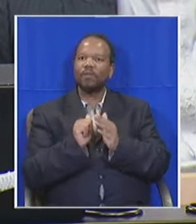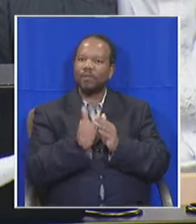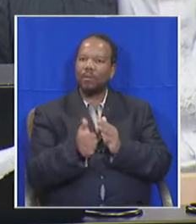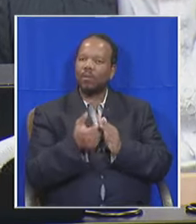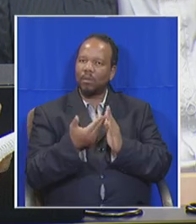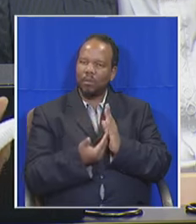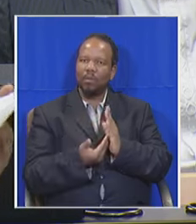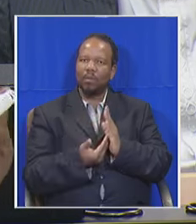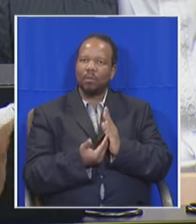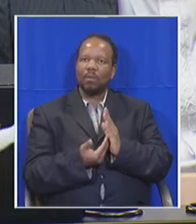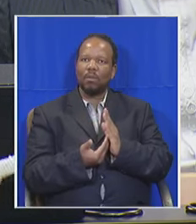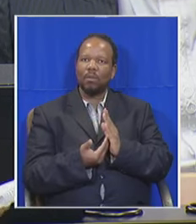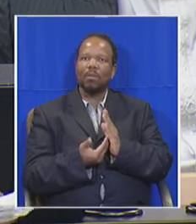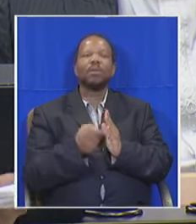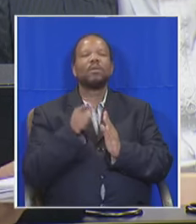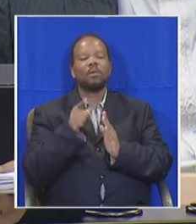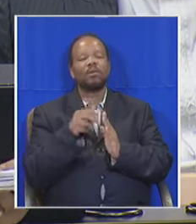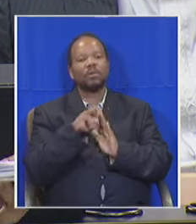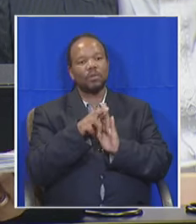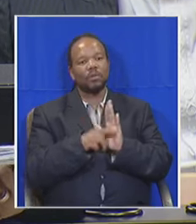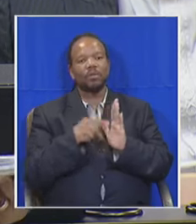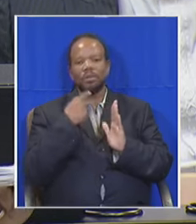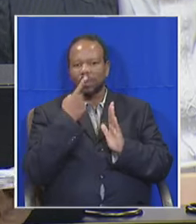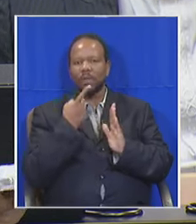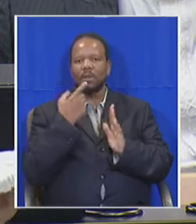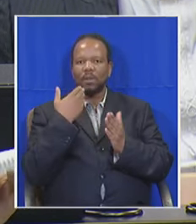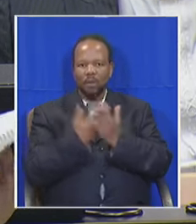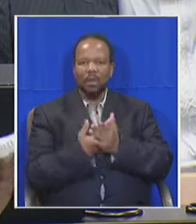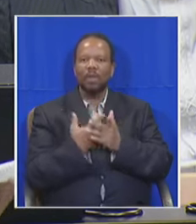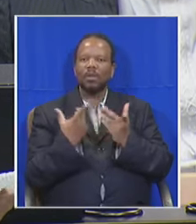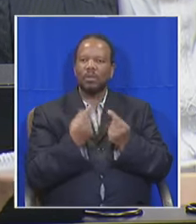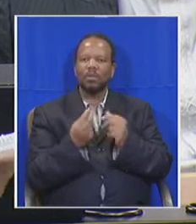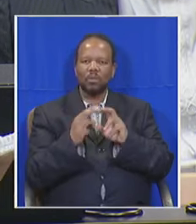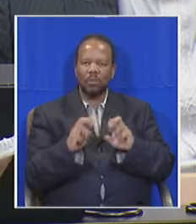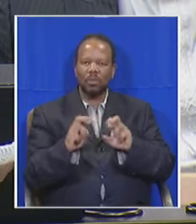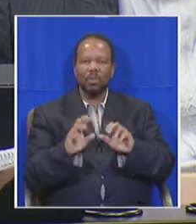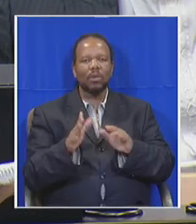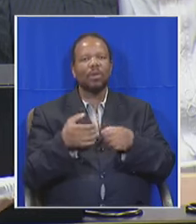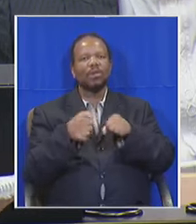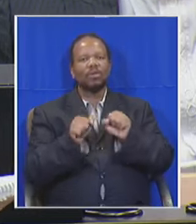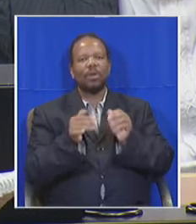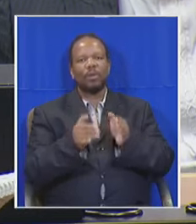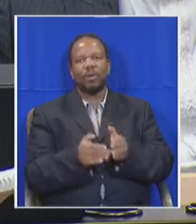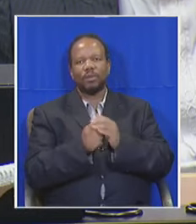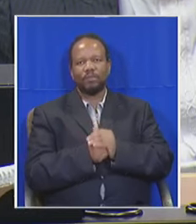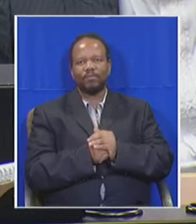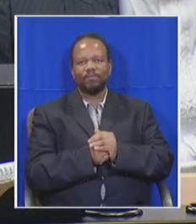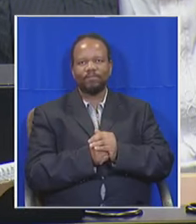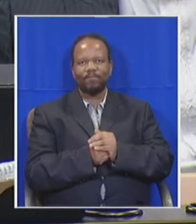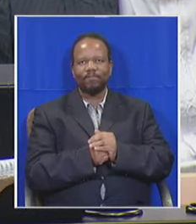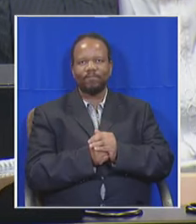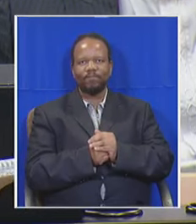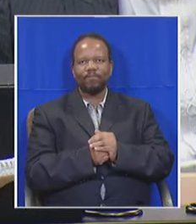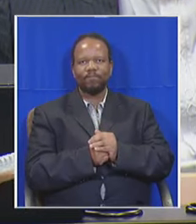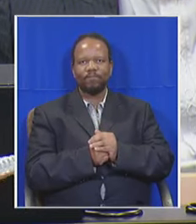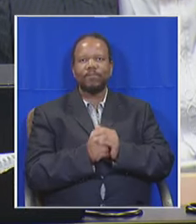permit that that can be done. Chairperson, we welcome the victory by the